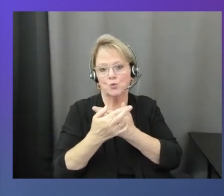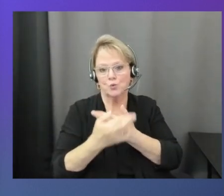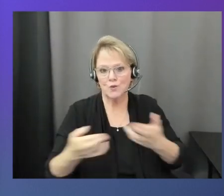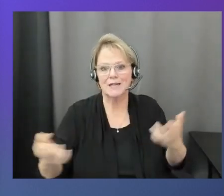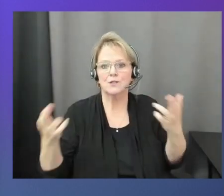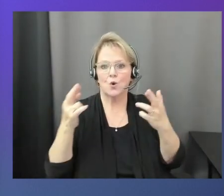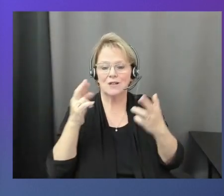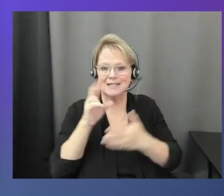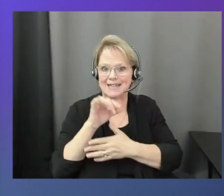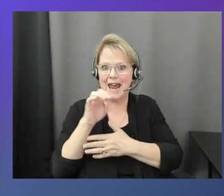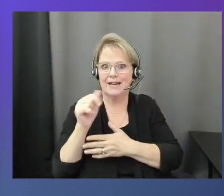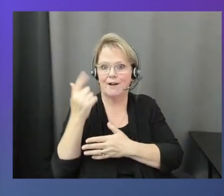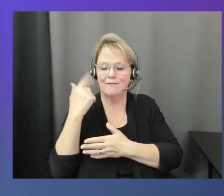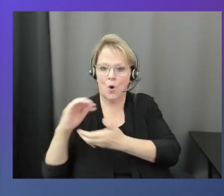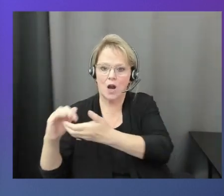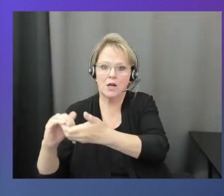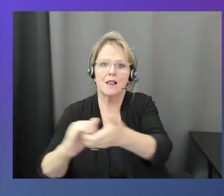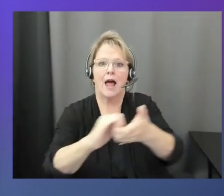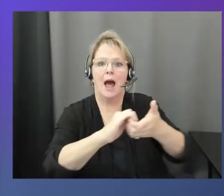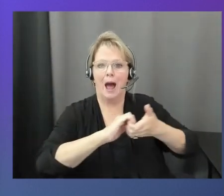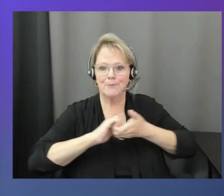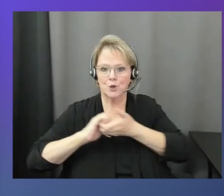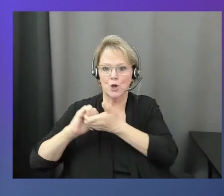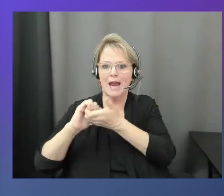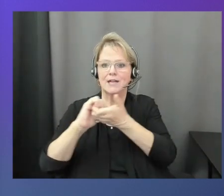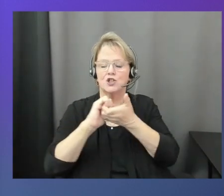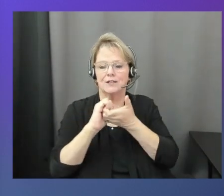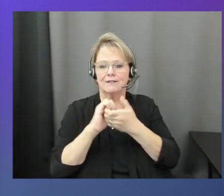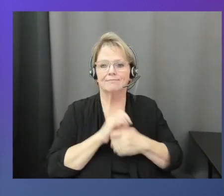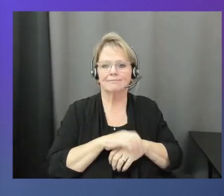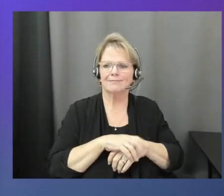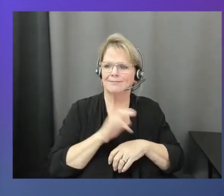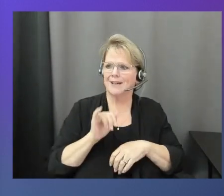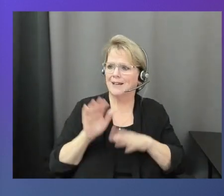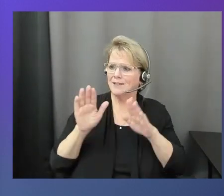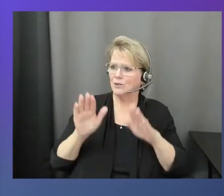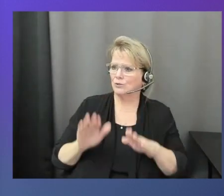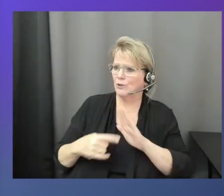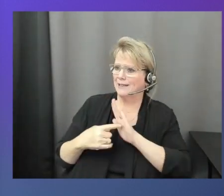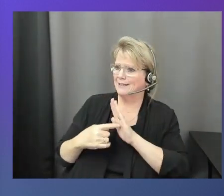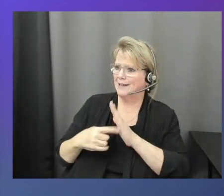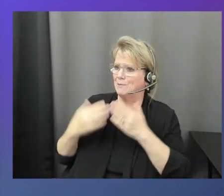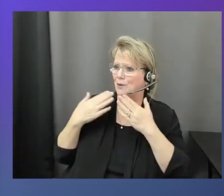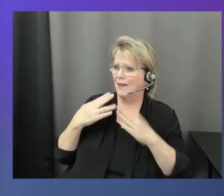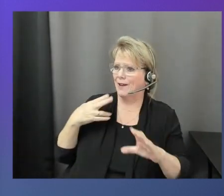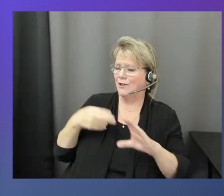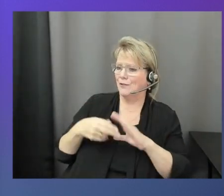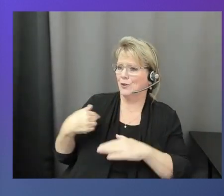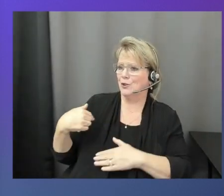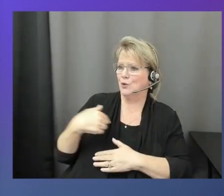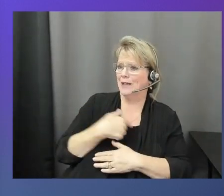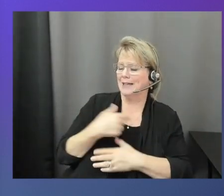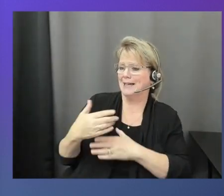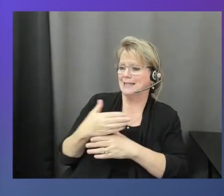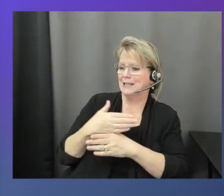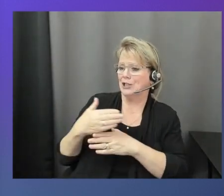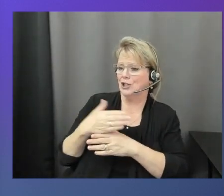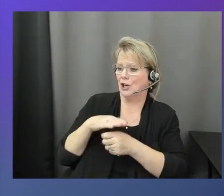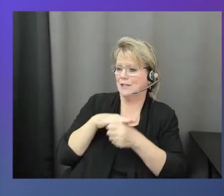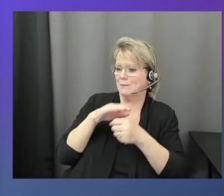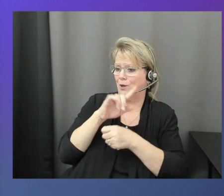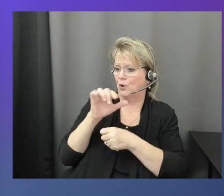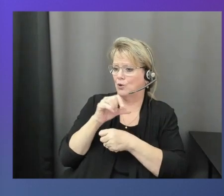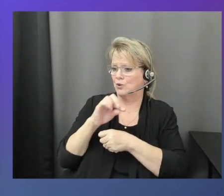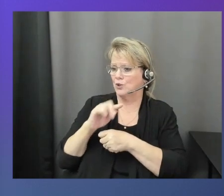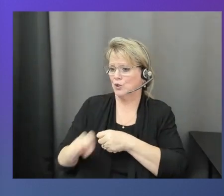Yeah, that's a great example. So Sylvia, thank you so much for joining us and sharing some local zone examples,